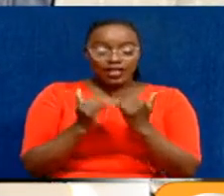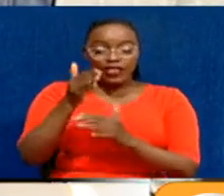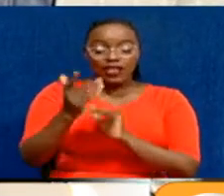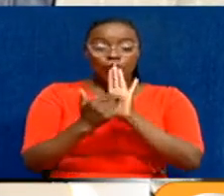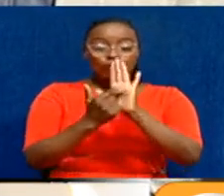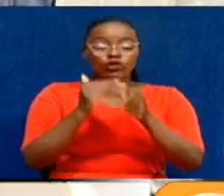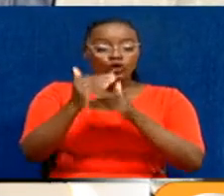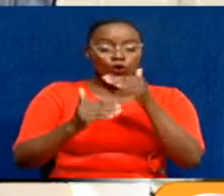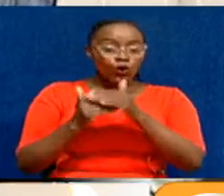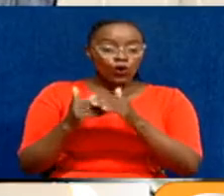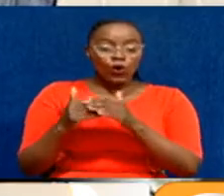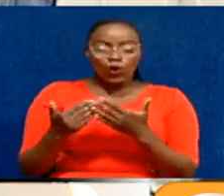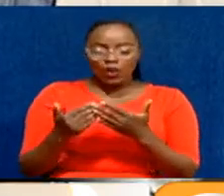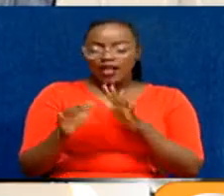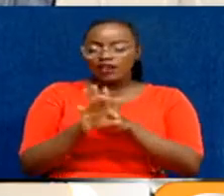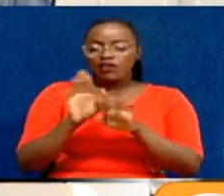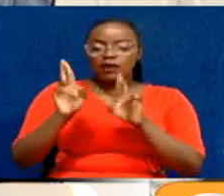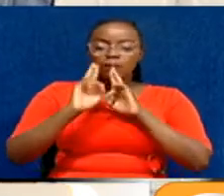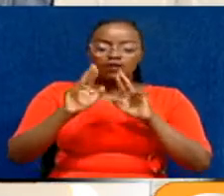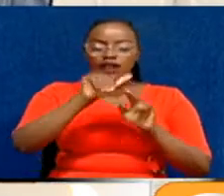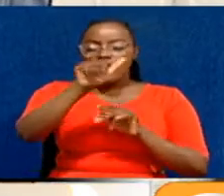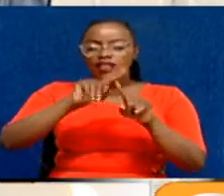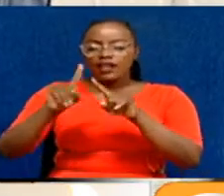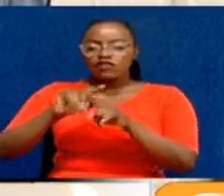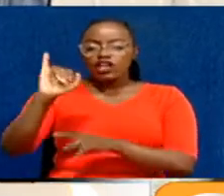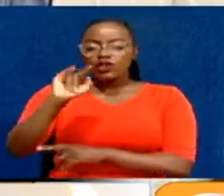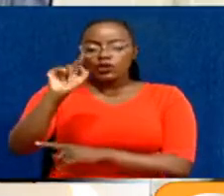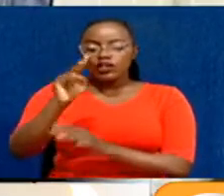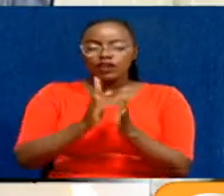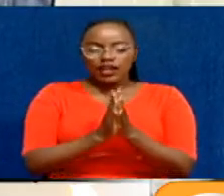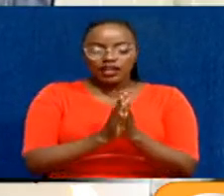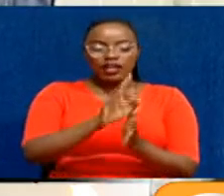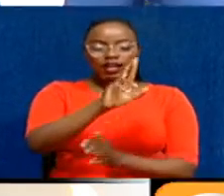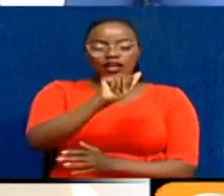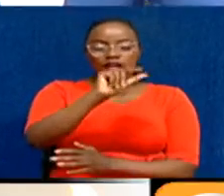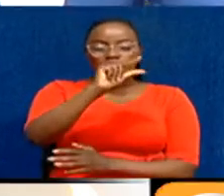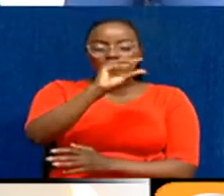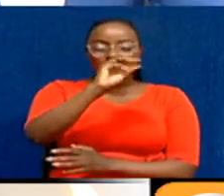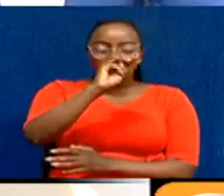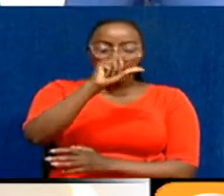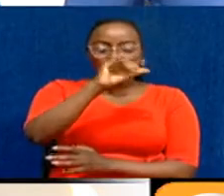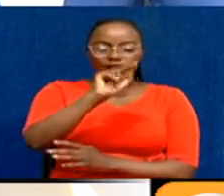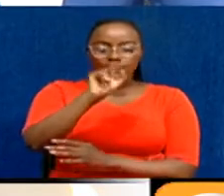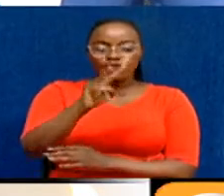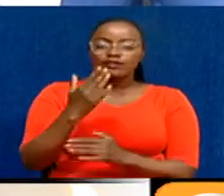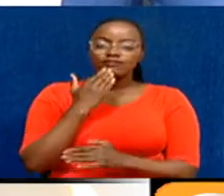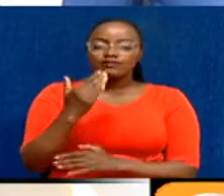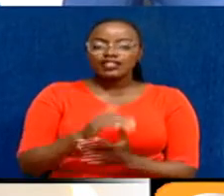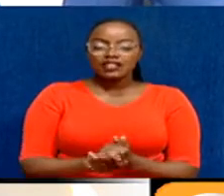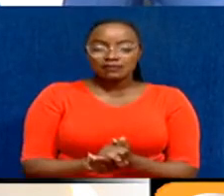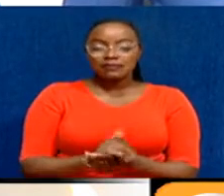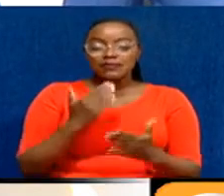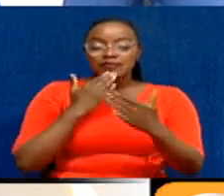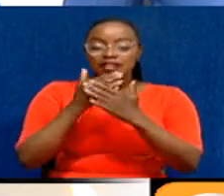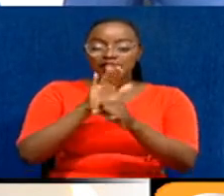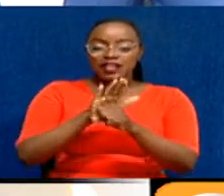be bringing you all the coverage, and of course our sister stations, Inoro TV and Ramogi Television. Yvonne. That's right.